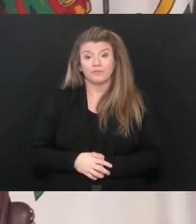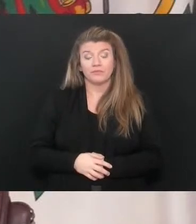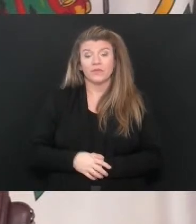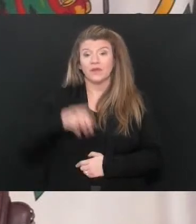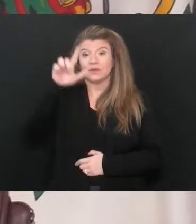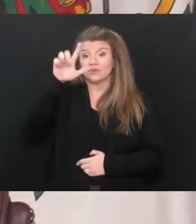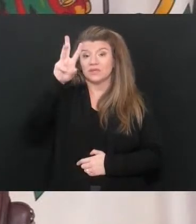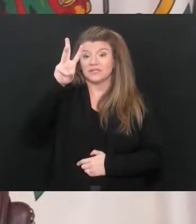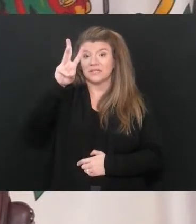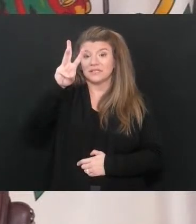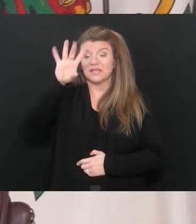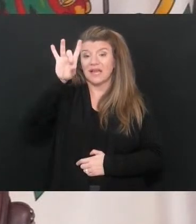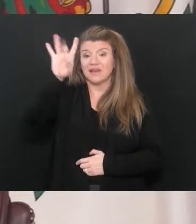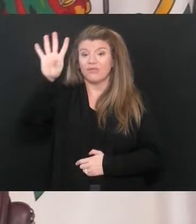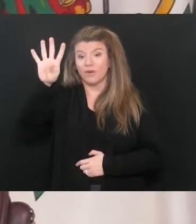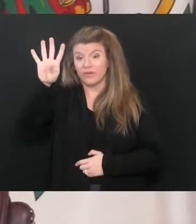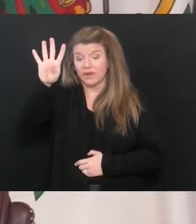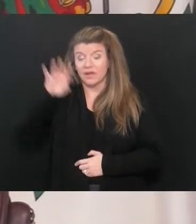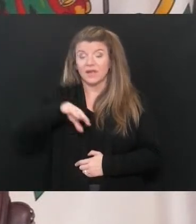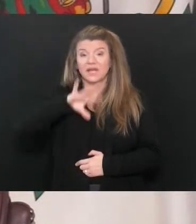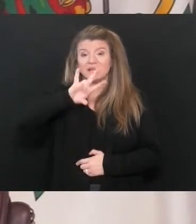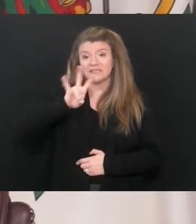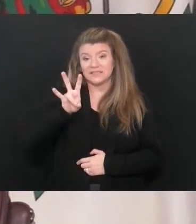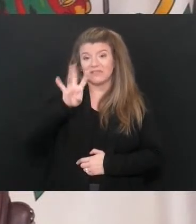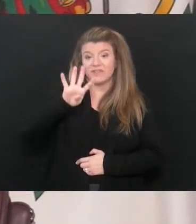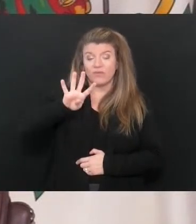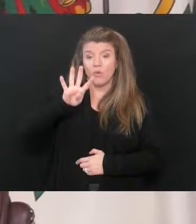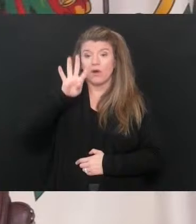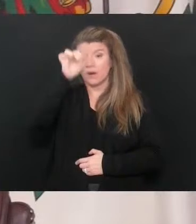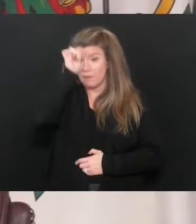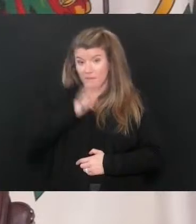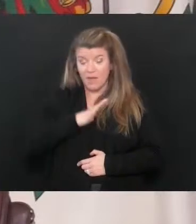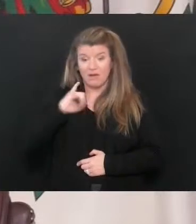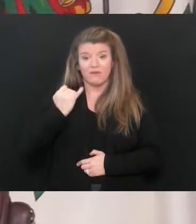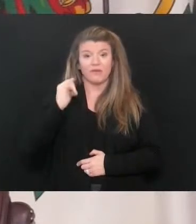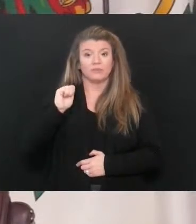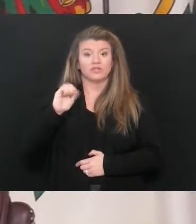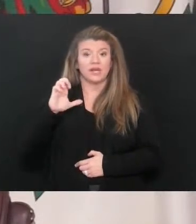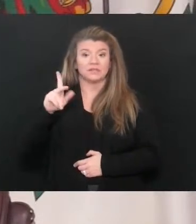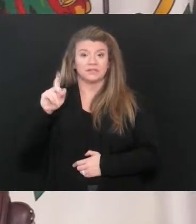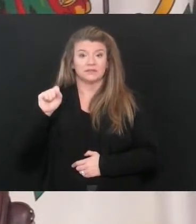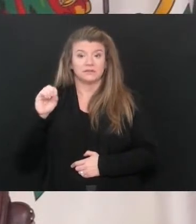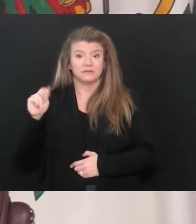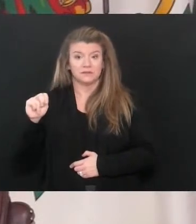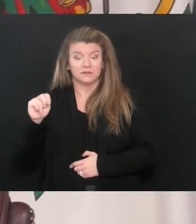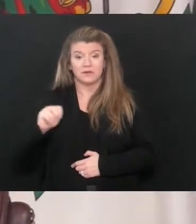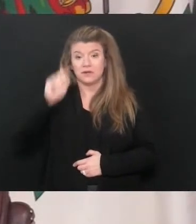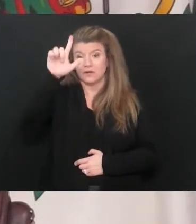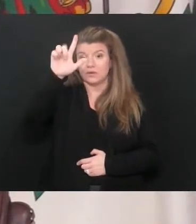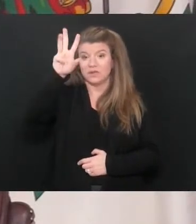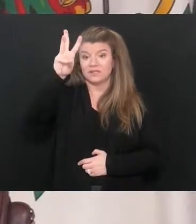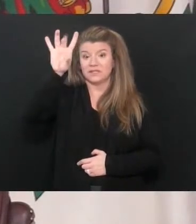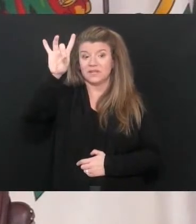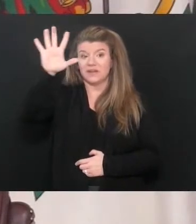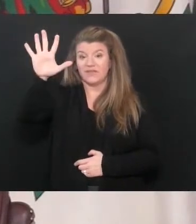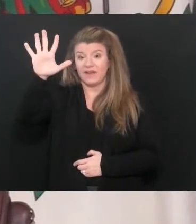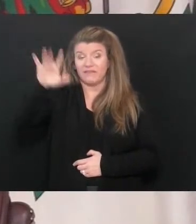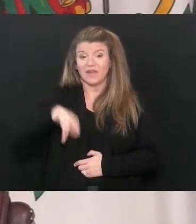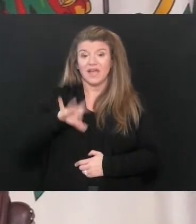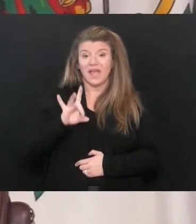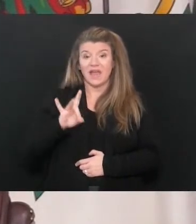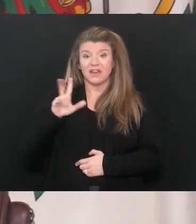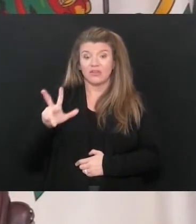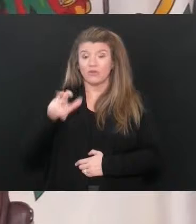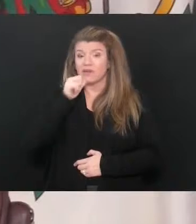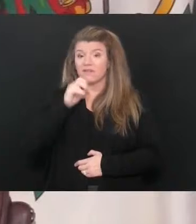Our 2,684th death is a 74-year-old male from Jackson County. Our 2,685th death is an